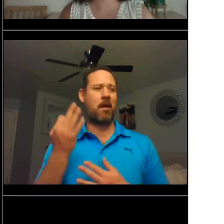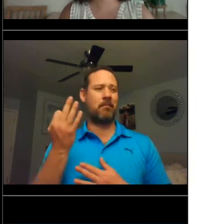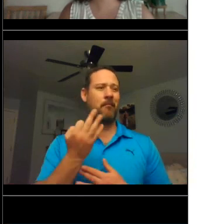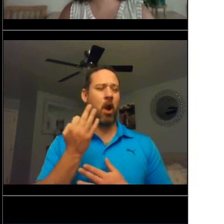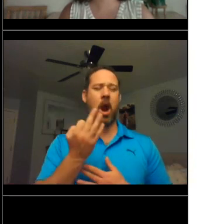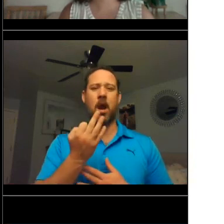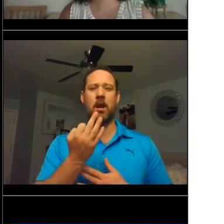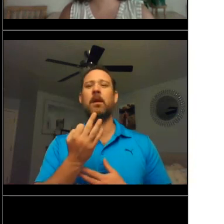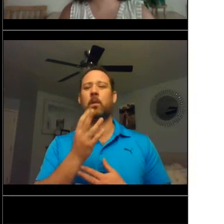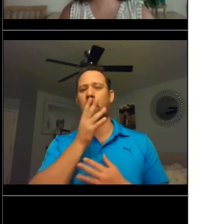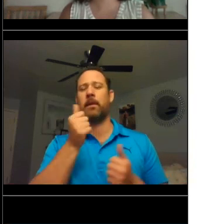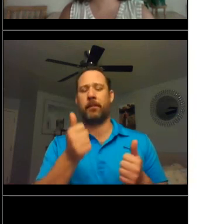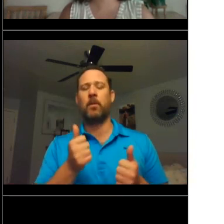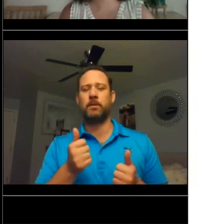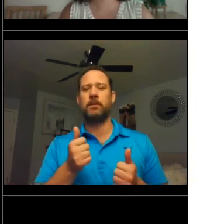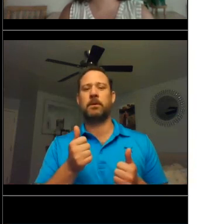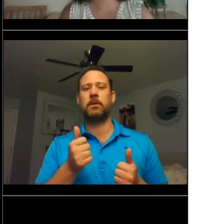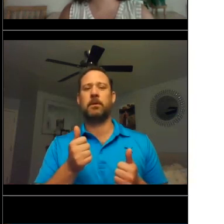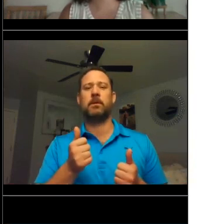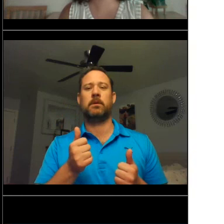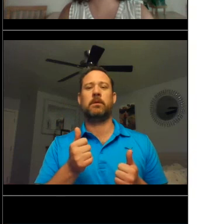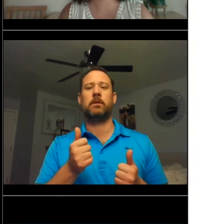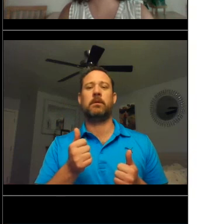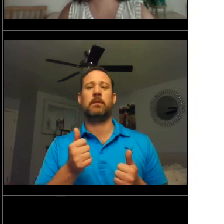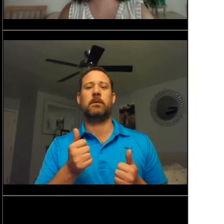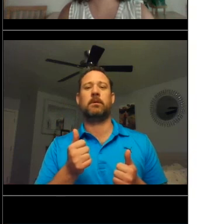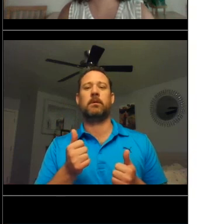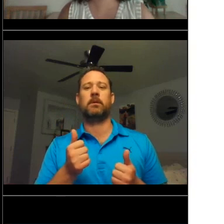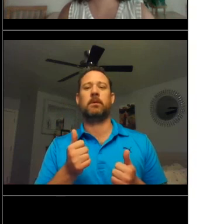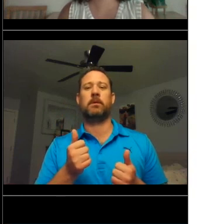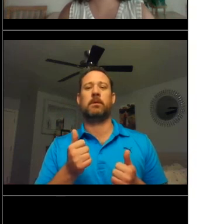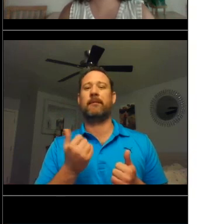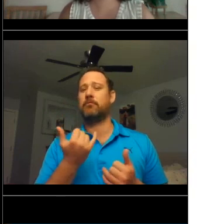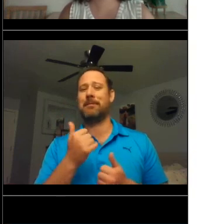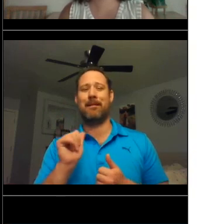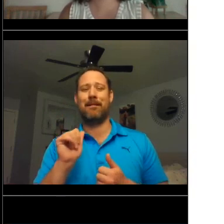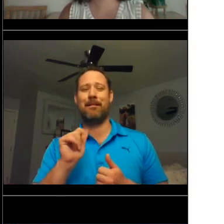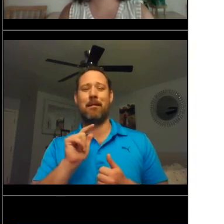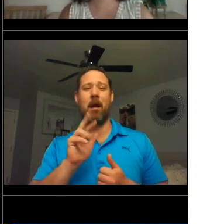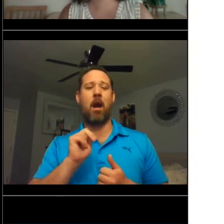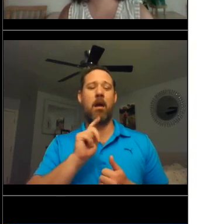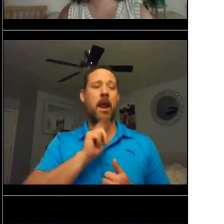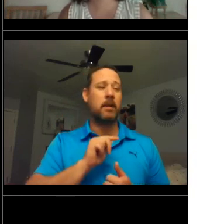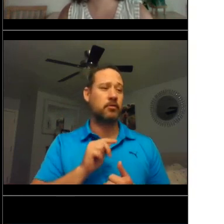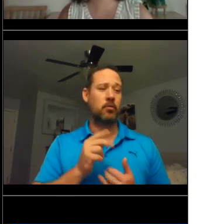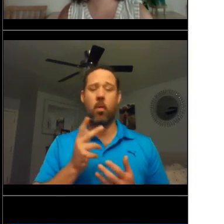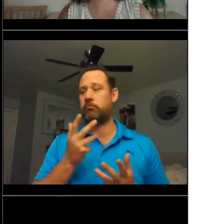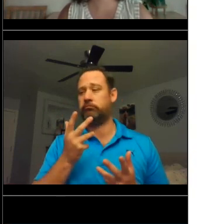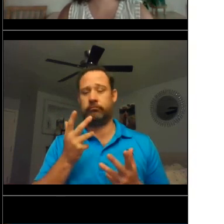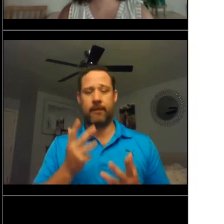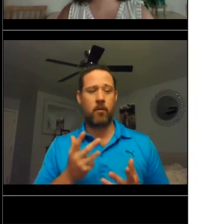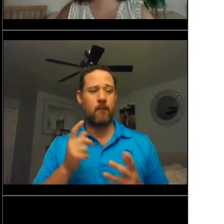this. And then again, if there's any unanswered questions still or lingering questions, shoot us an